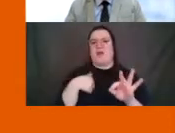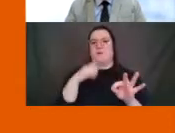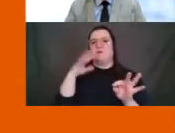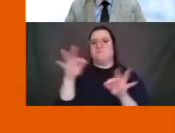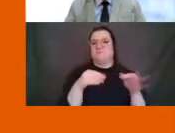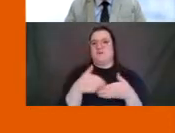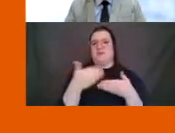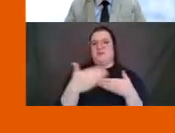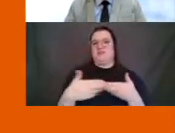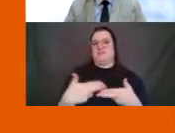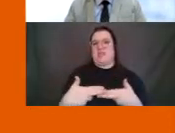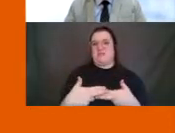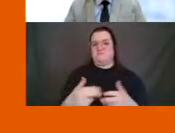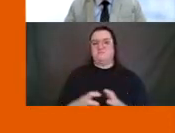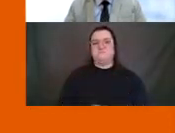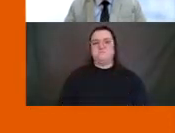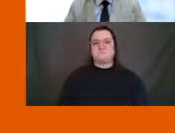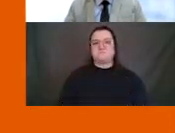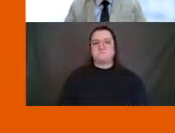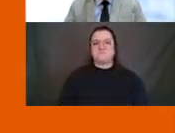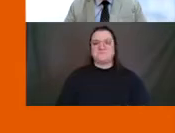slide.